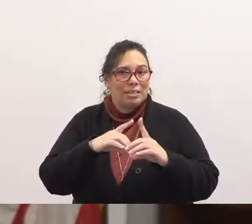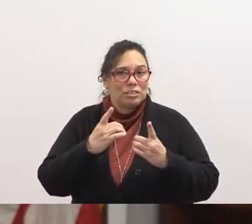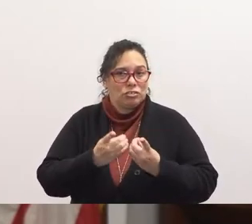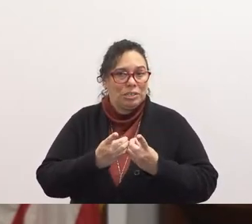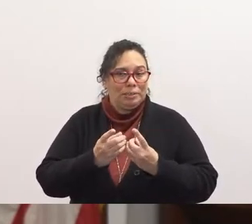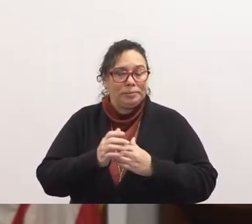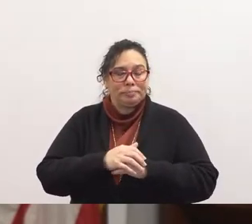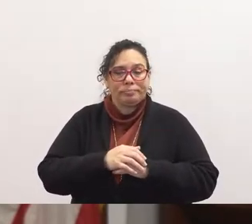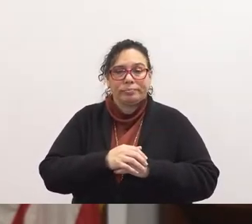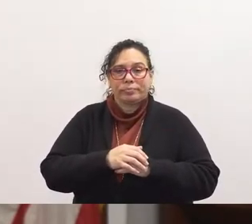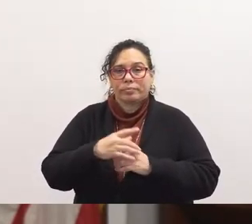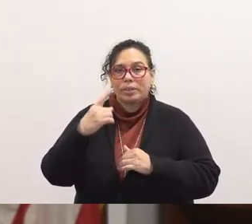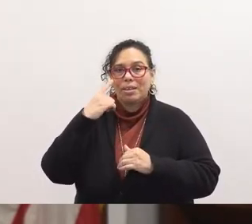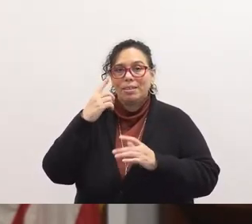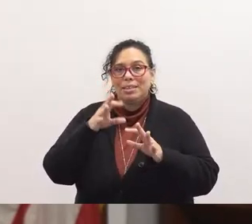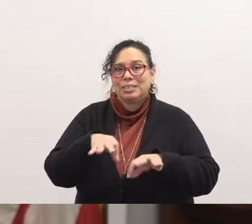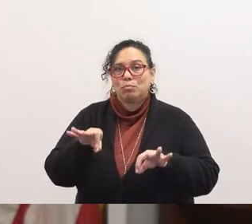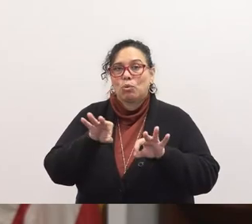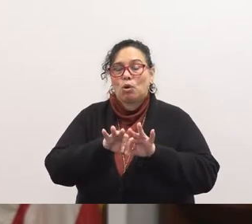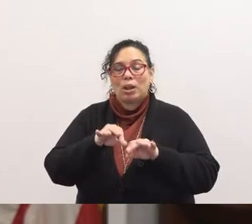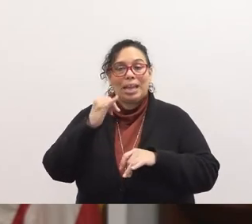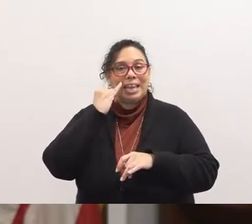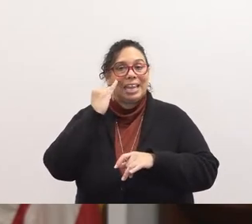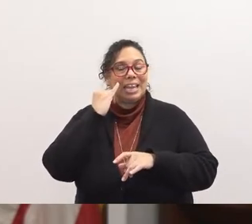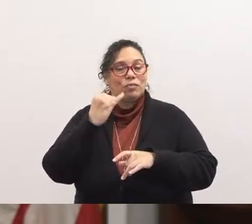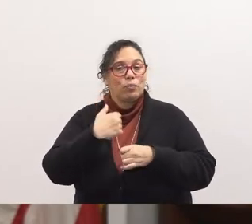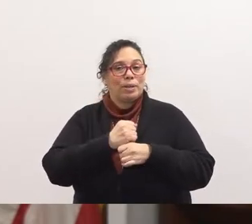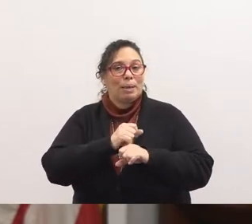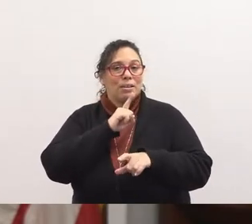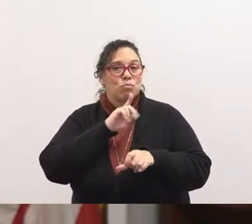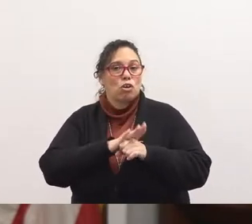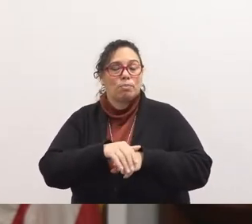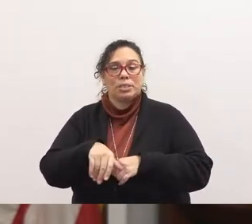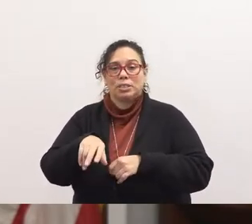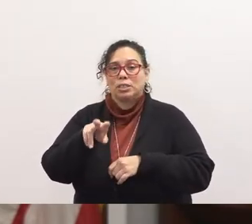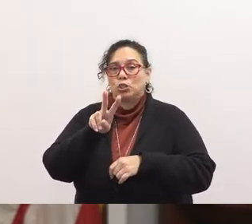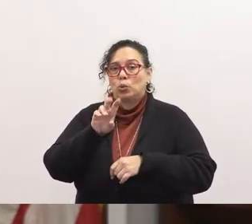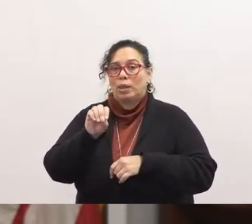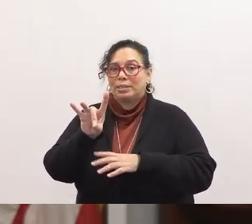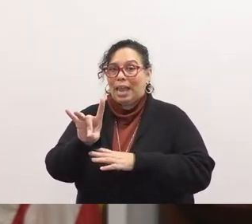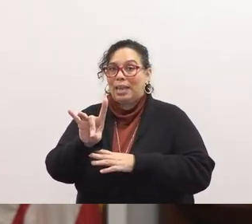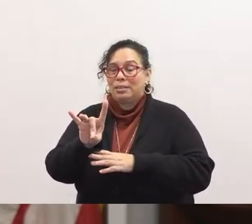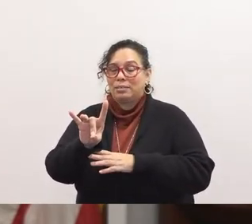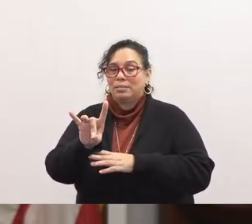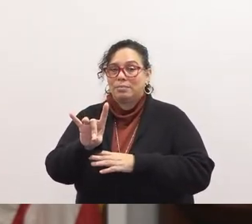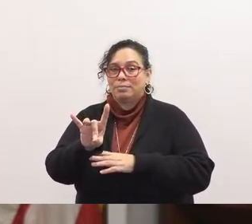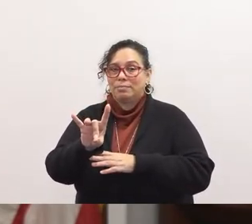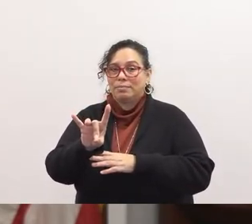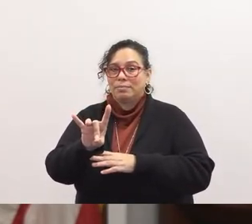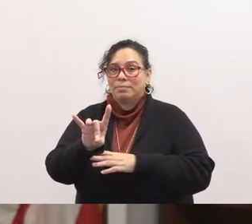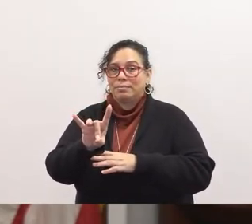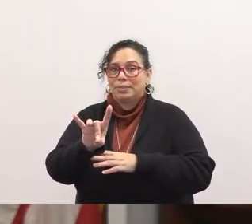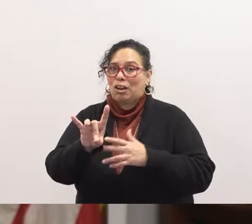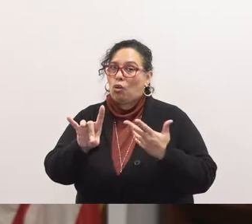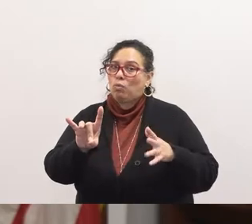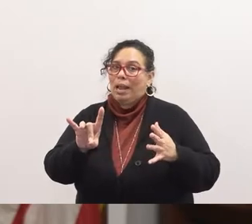So I think it's important that if we made a promise in 2008 that had certain